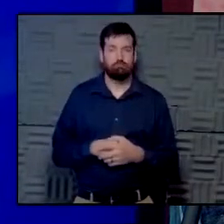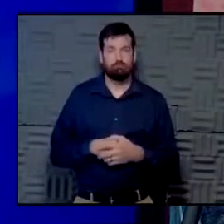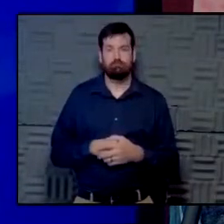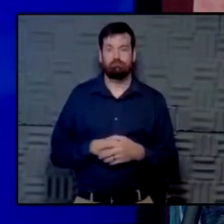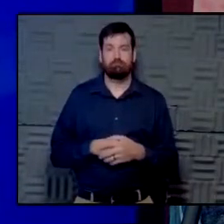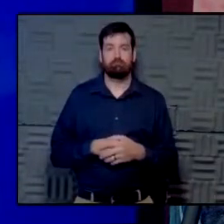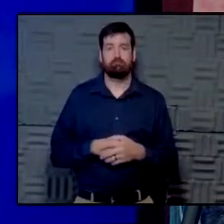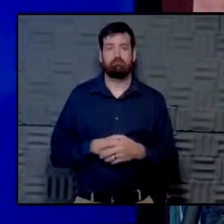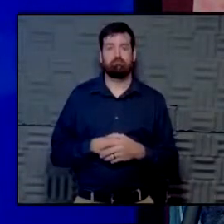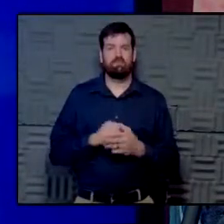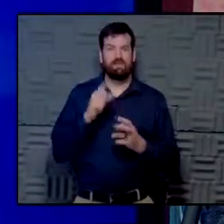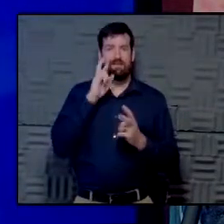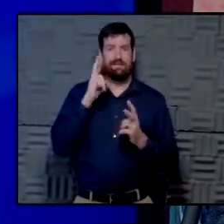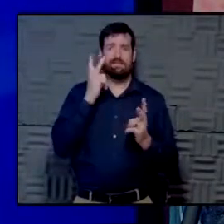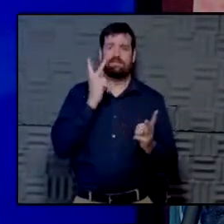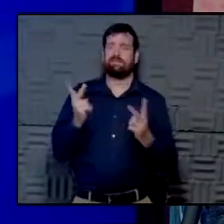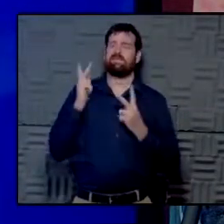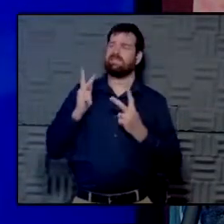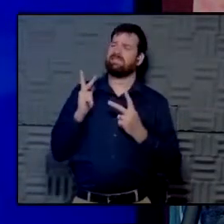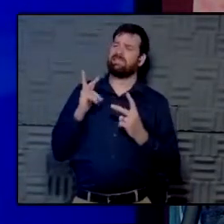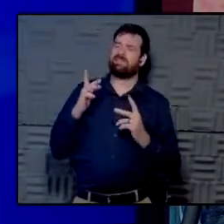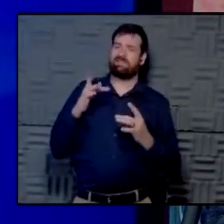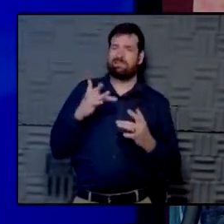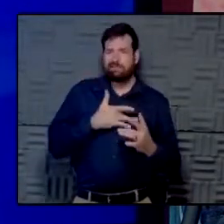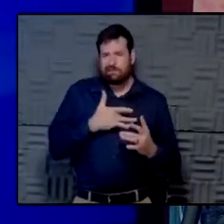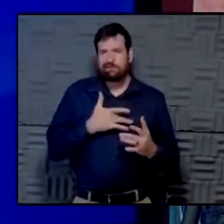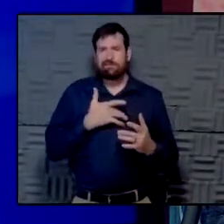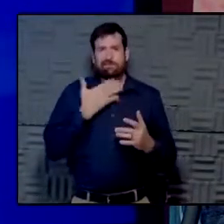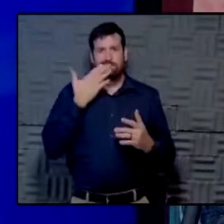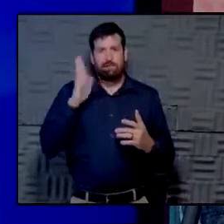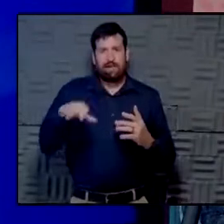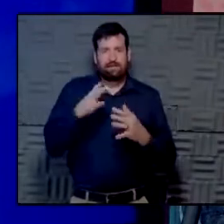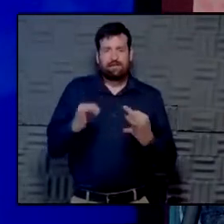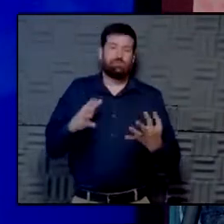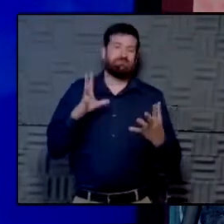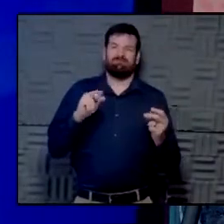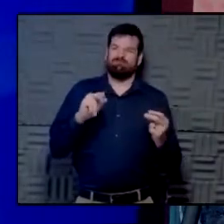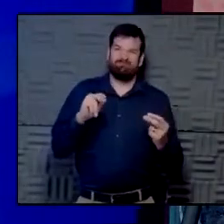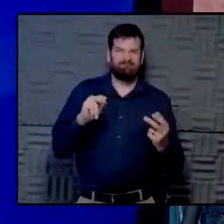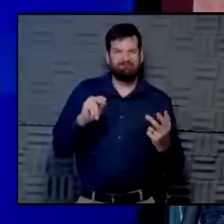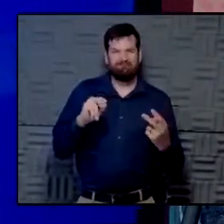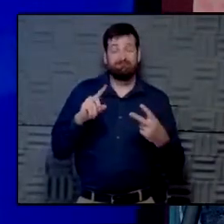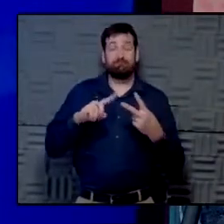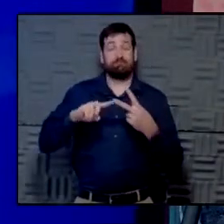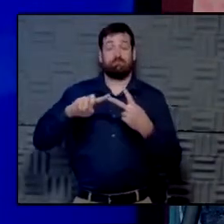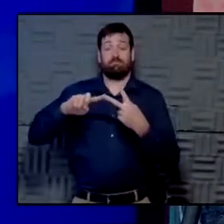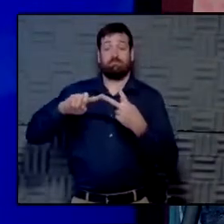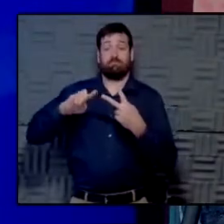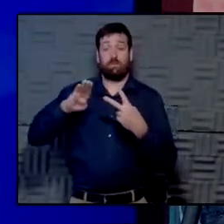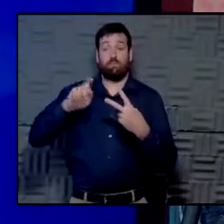certainly wouldn't look back and say that was a poor decision. As it relates to the booster, I don't know if the first